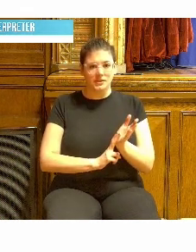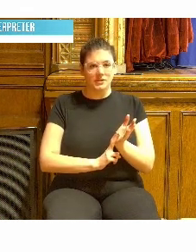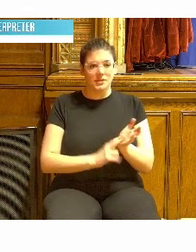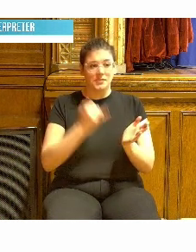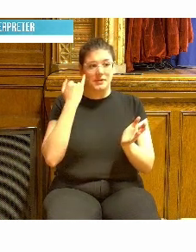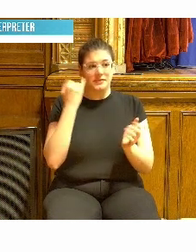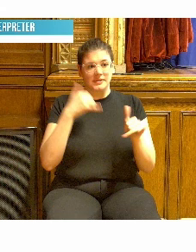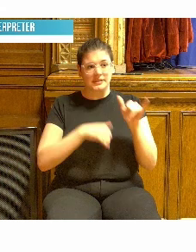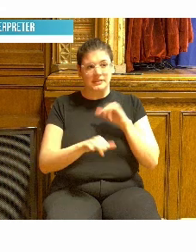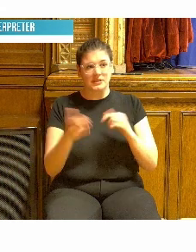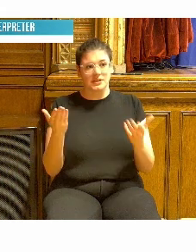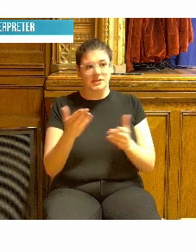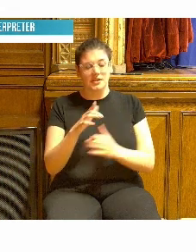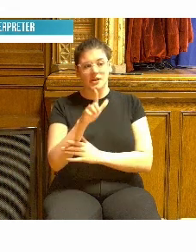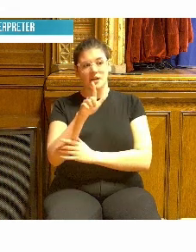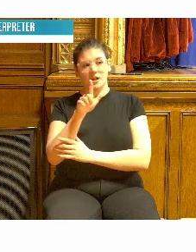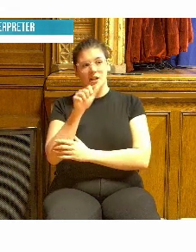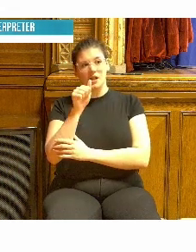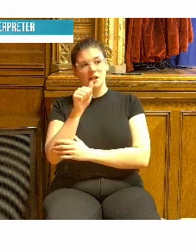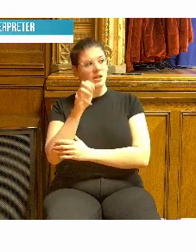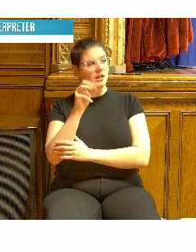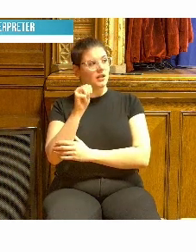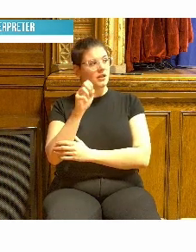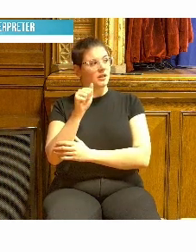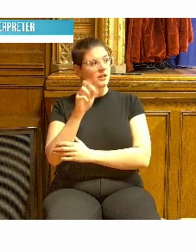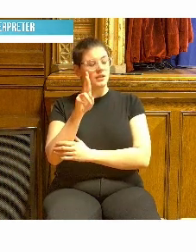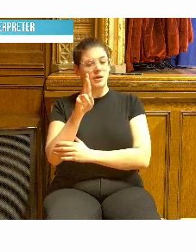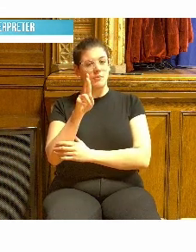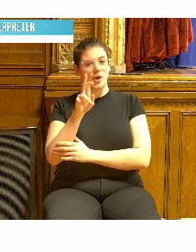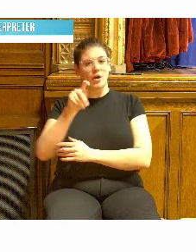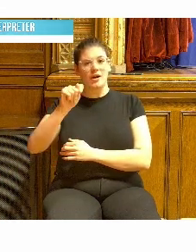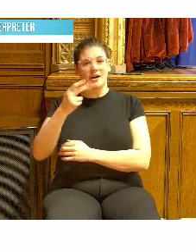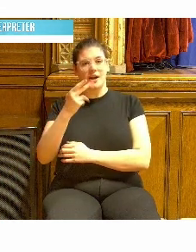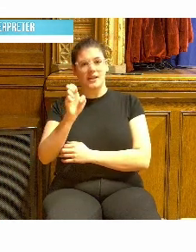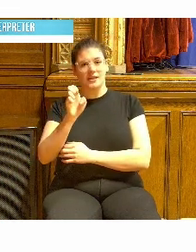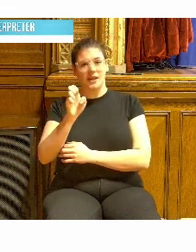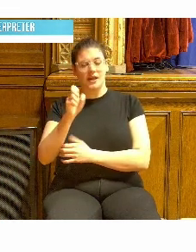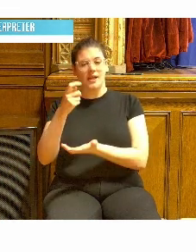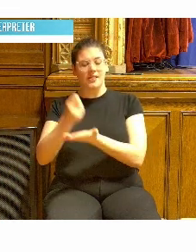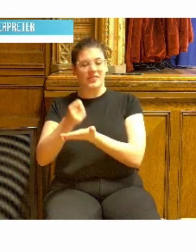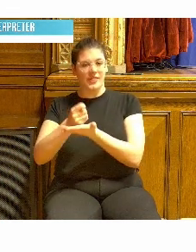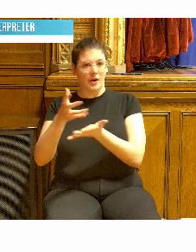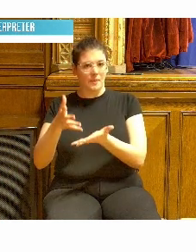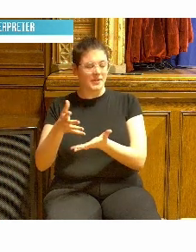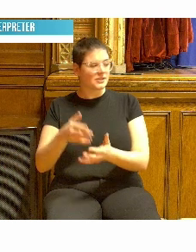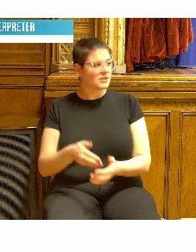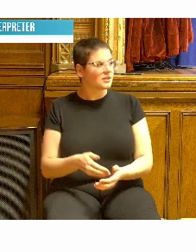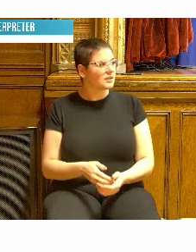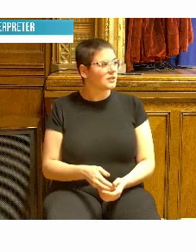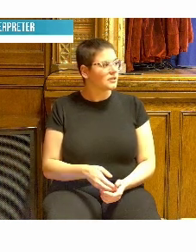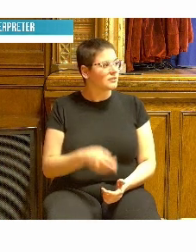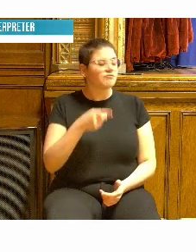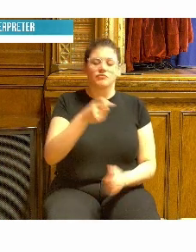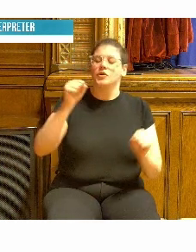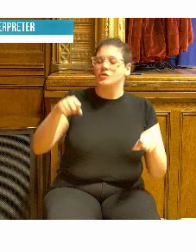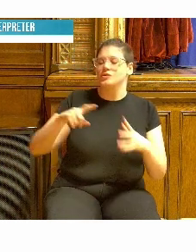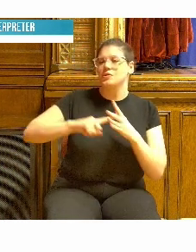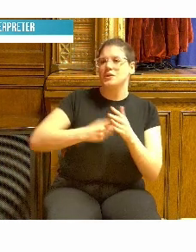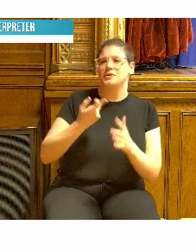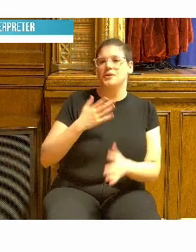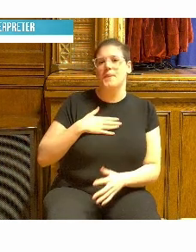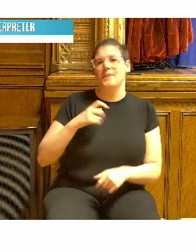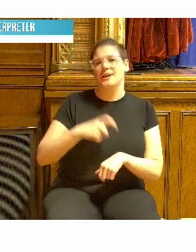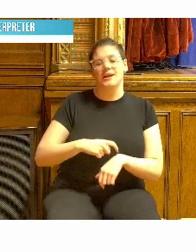here. Lamar, the therapist, are you still here? Thank you. You can start my time. All